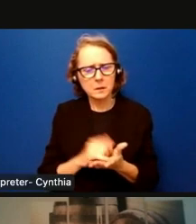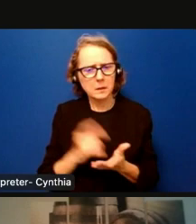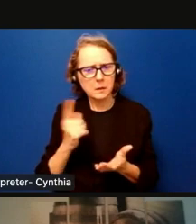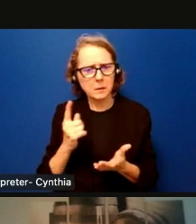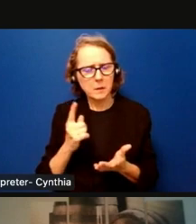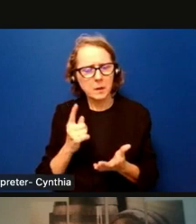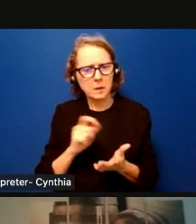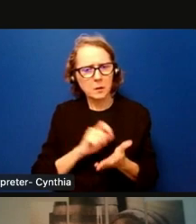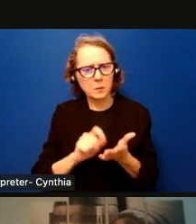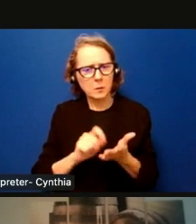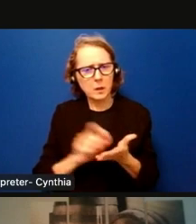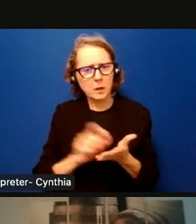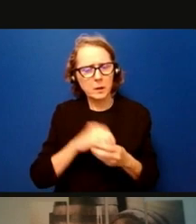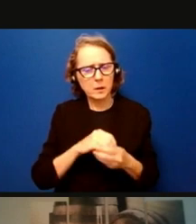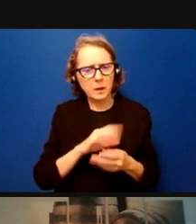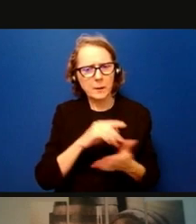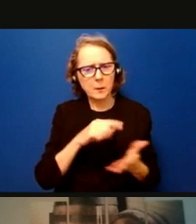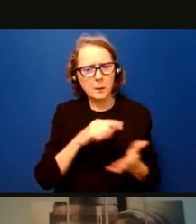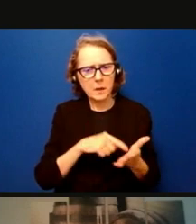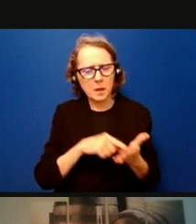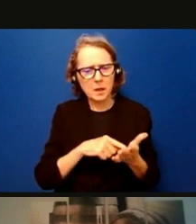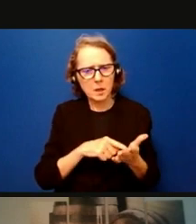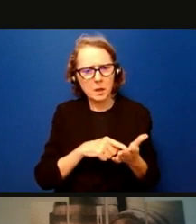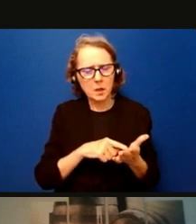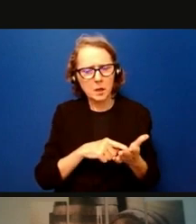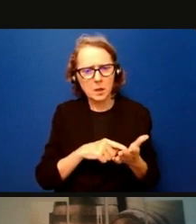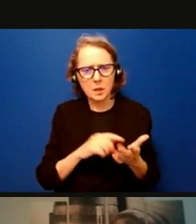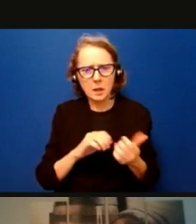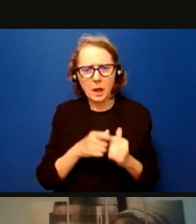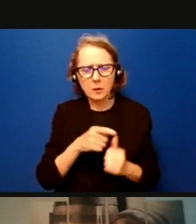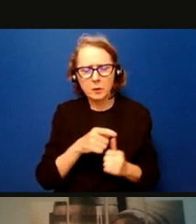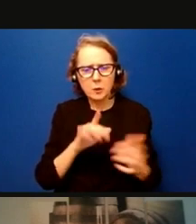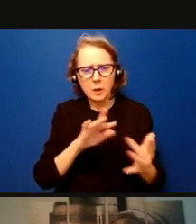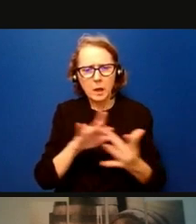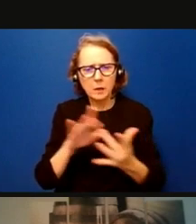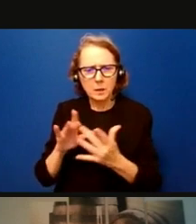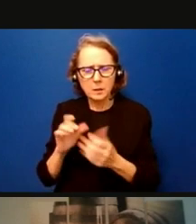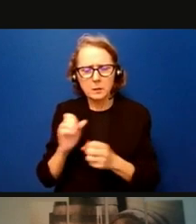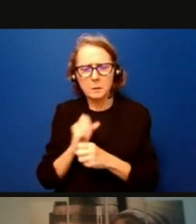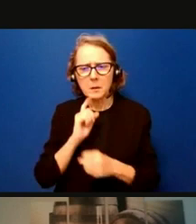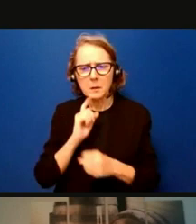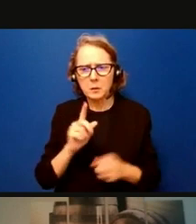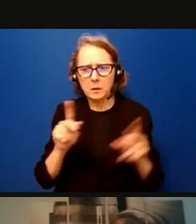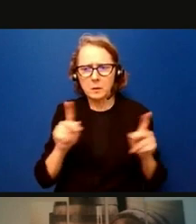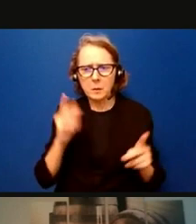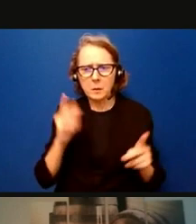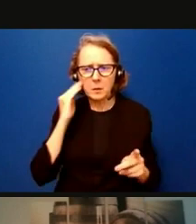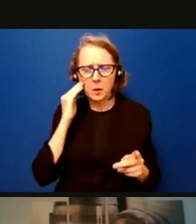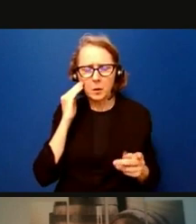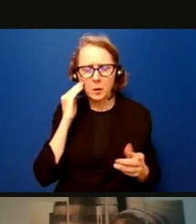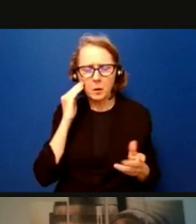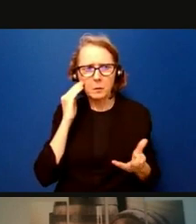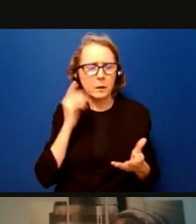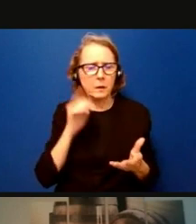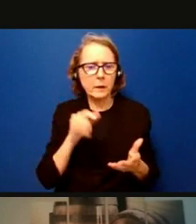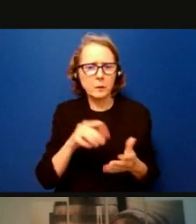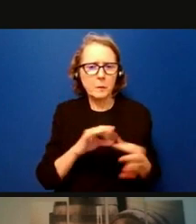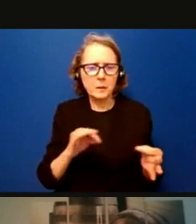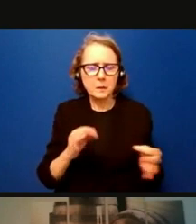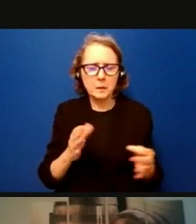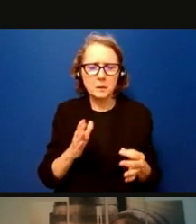written within their bills, first and foremost? And how do you do outreach to ensure that people know, that's like you had mentioned, you know,